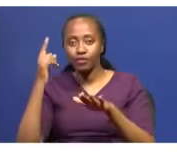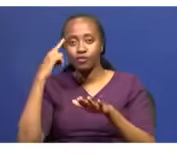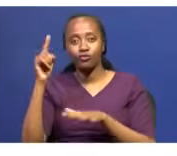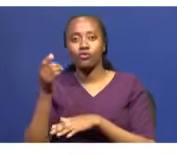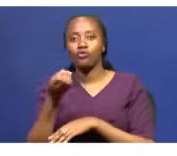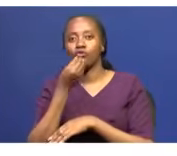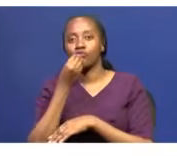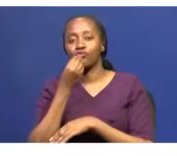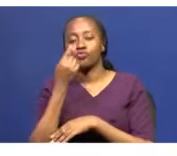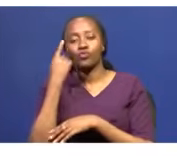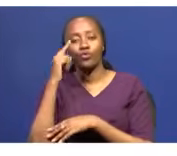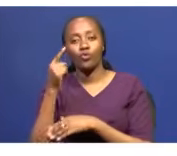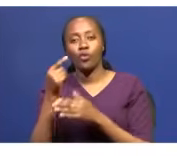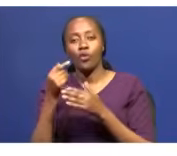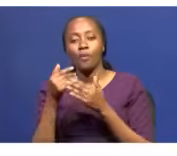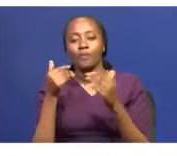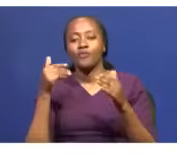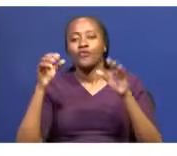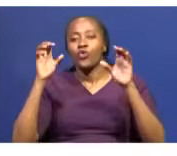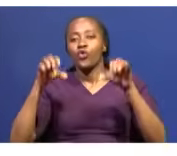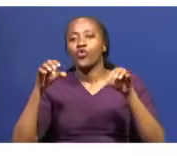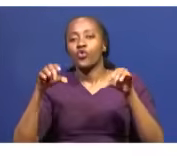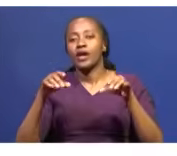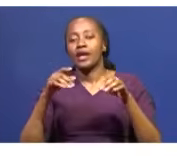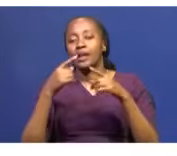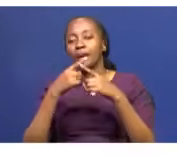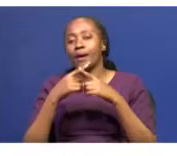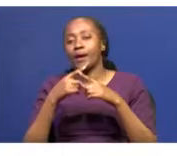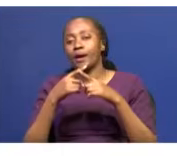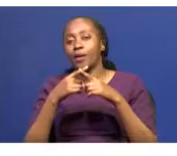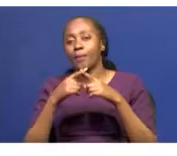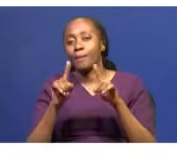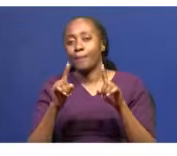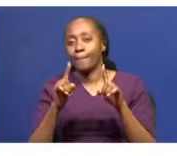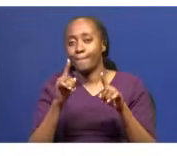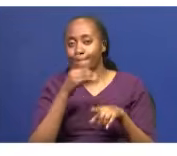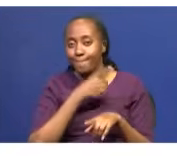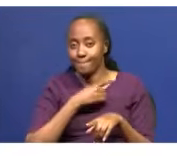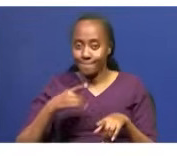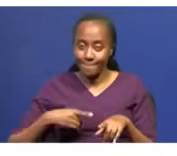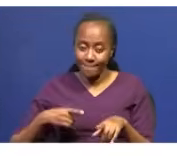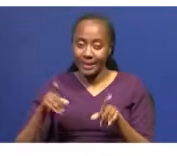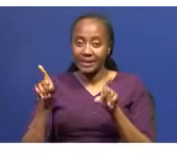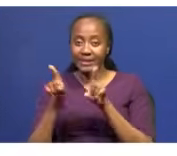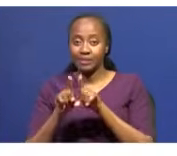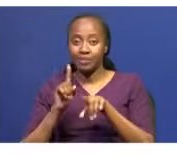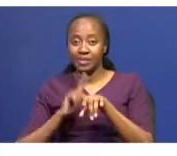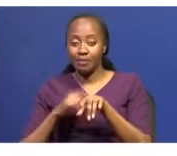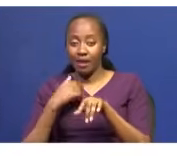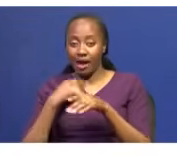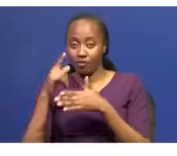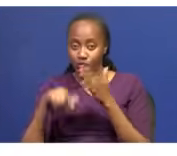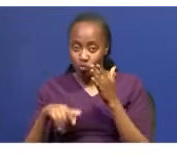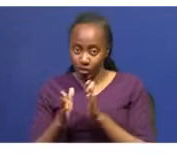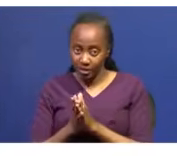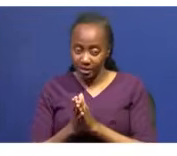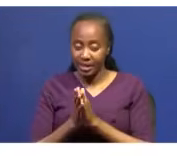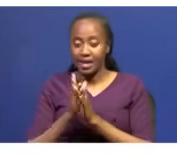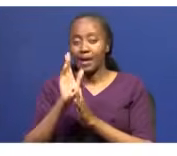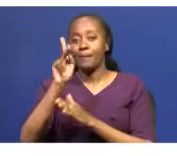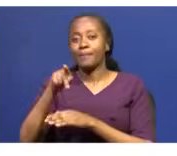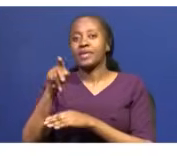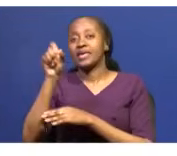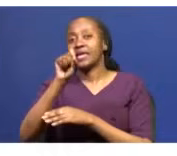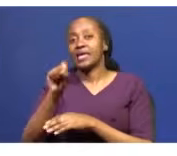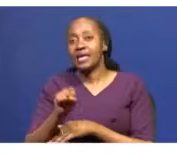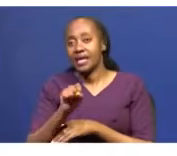projected below-par rains during the October to December period. Arid and Semi-Arid Lands and Regional Development Principal Secretary, that